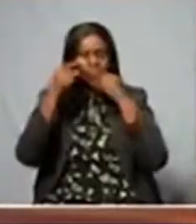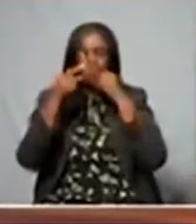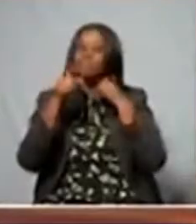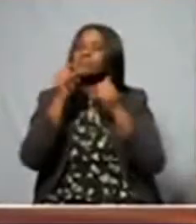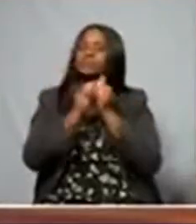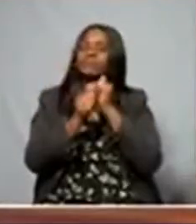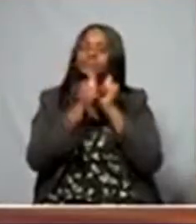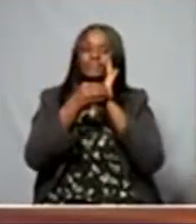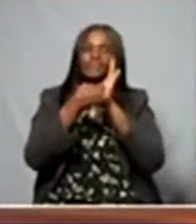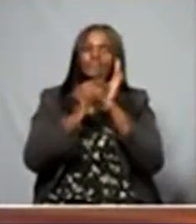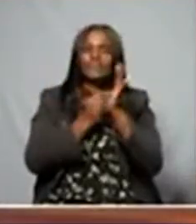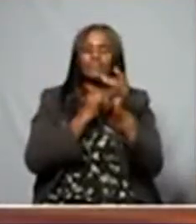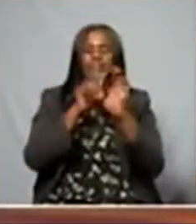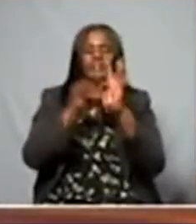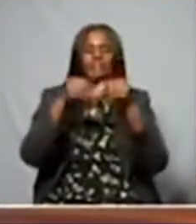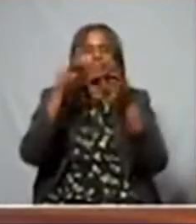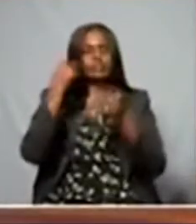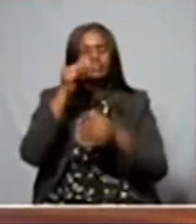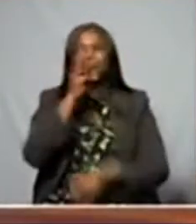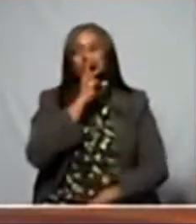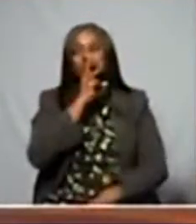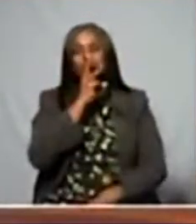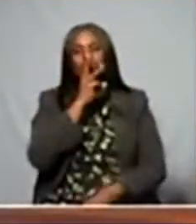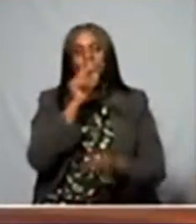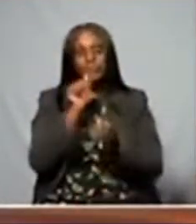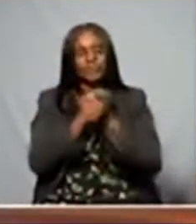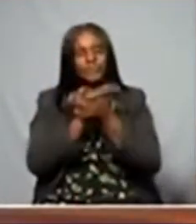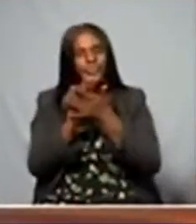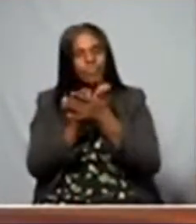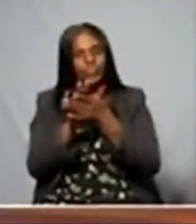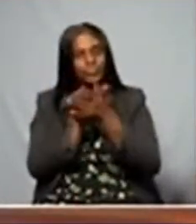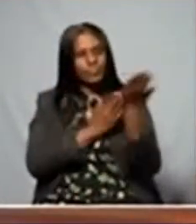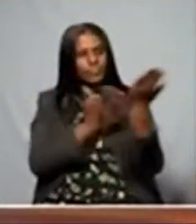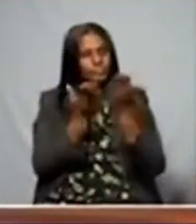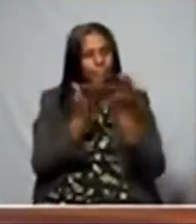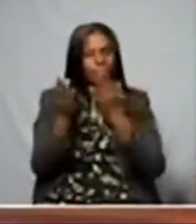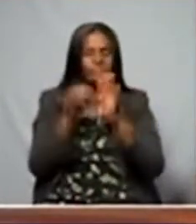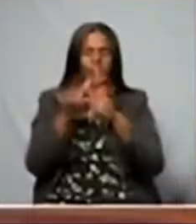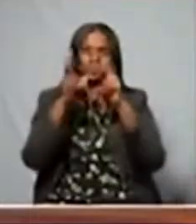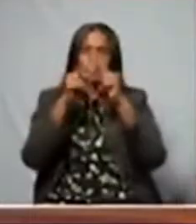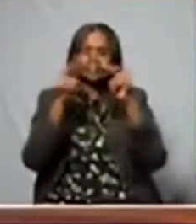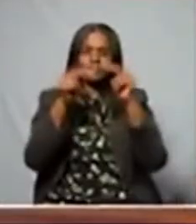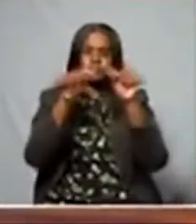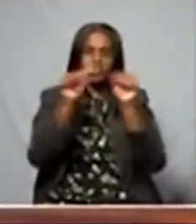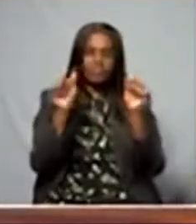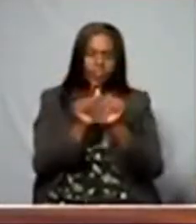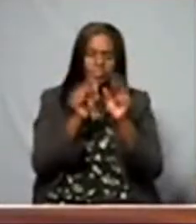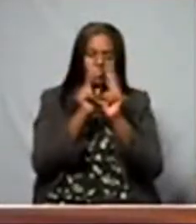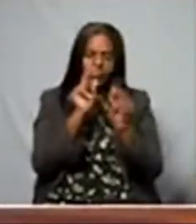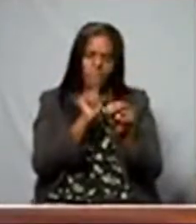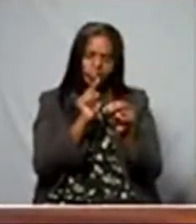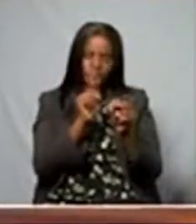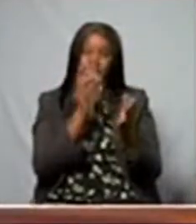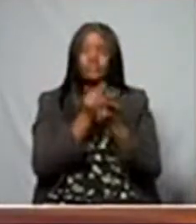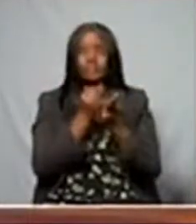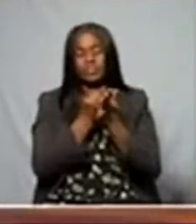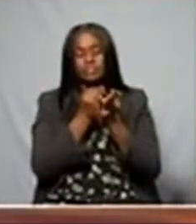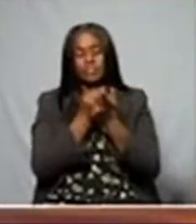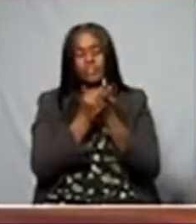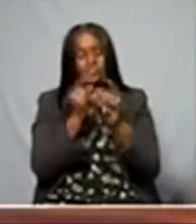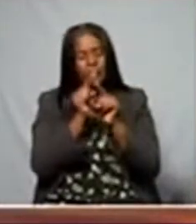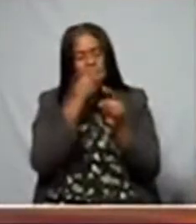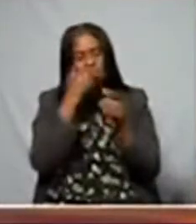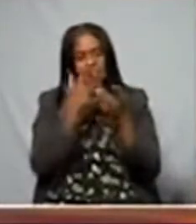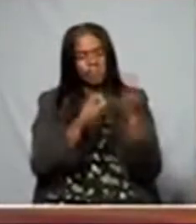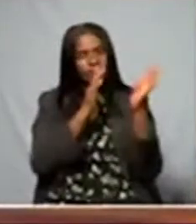which guides us on the supply of water and sanitation services in rural areas. So this money is supposed